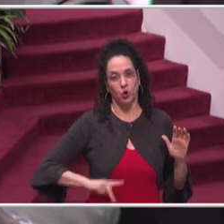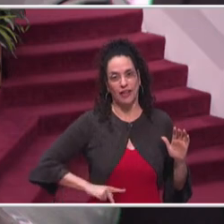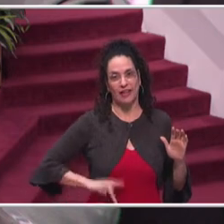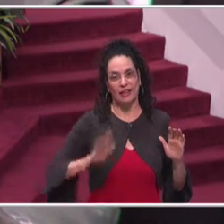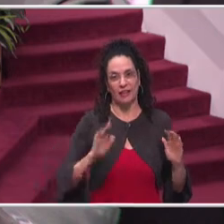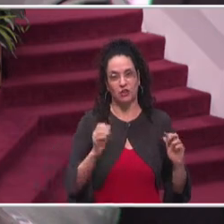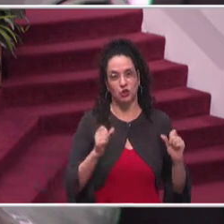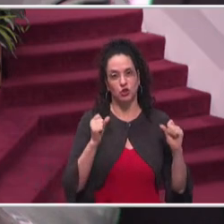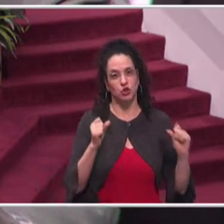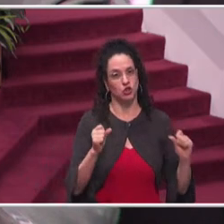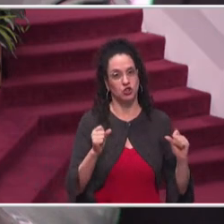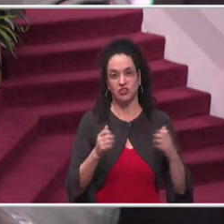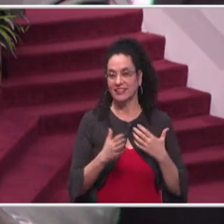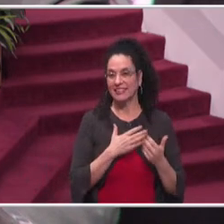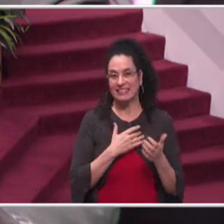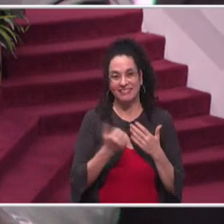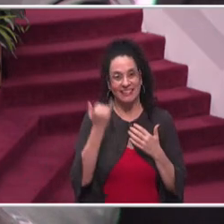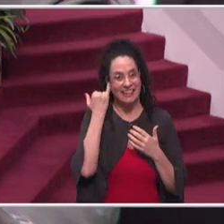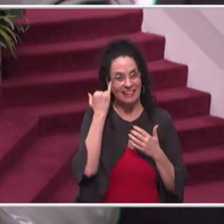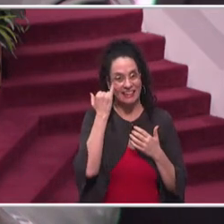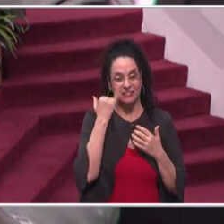and controversy.